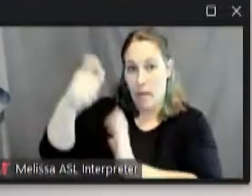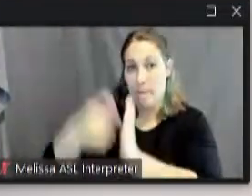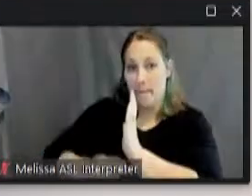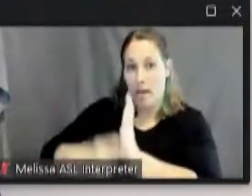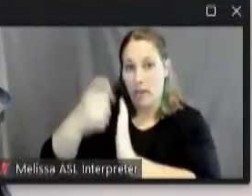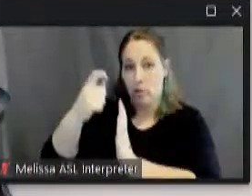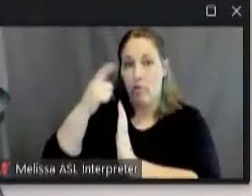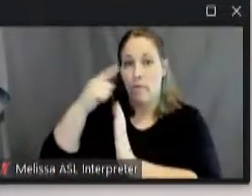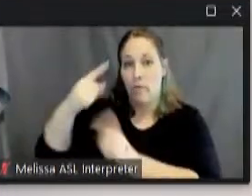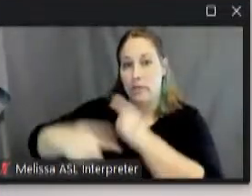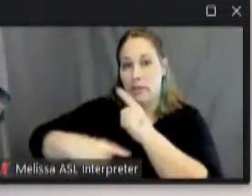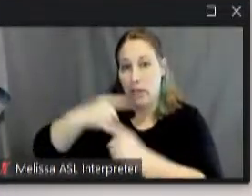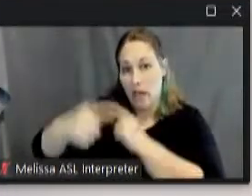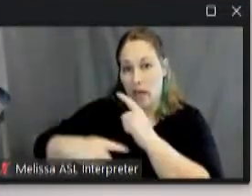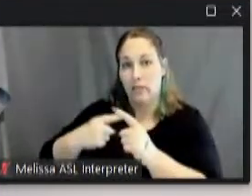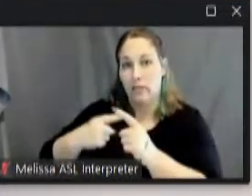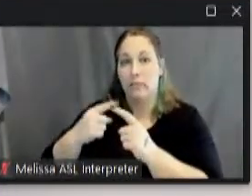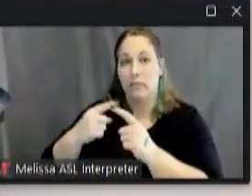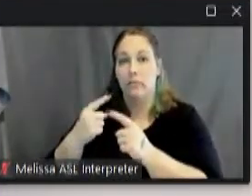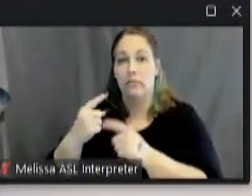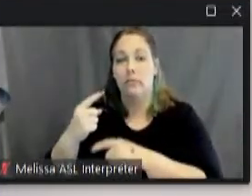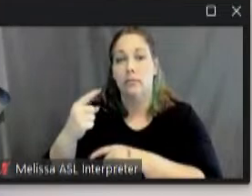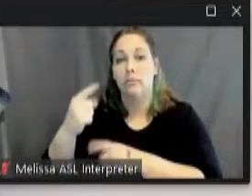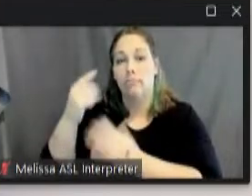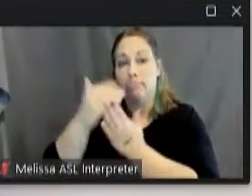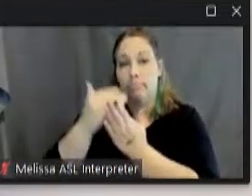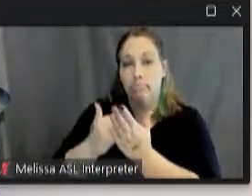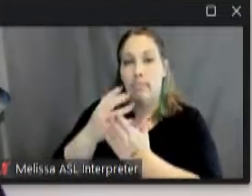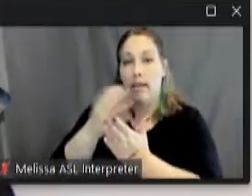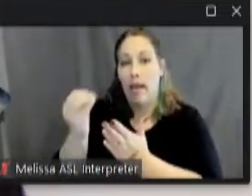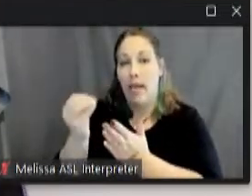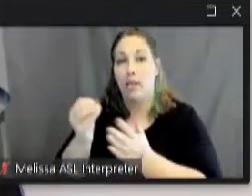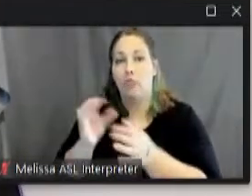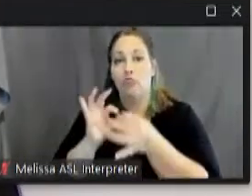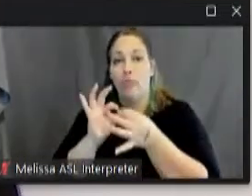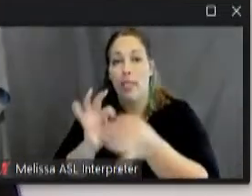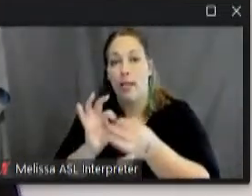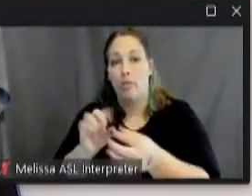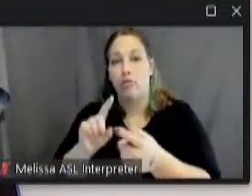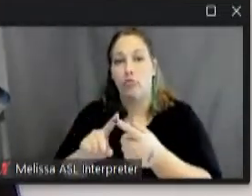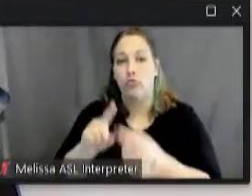language regarding gender violence,